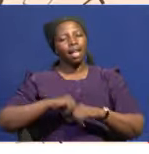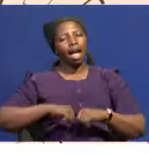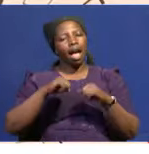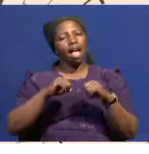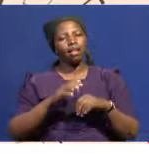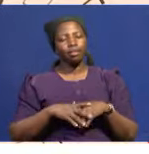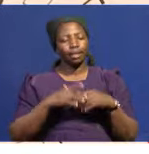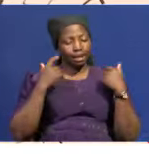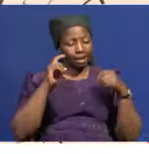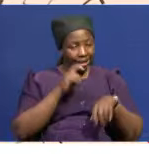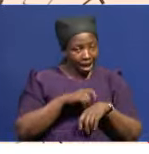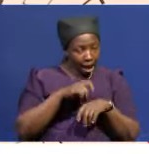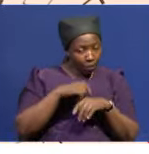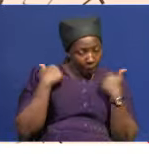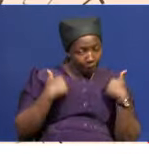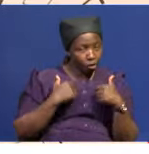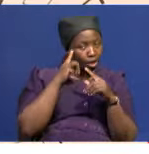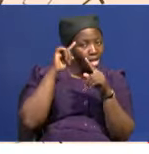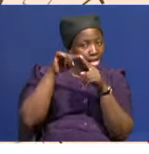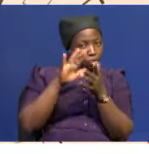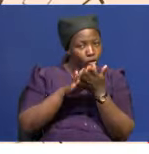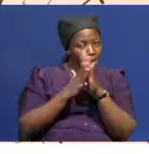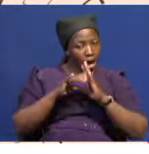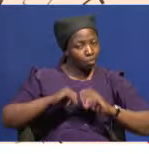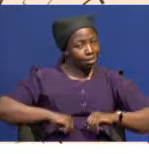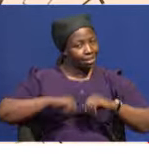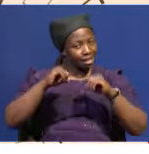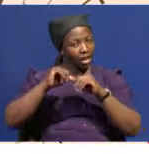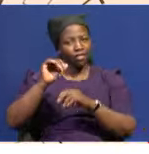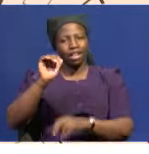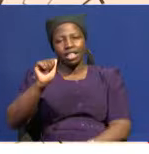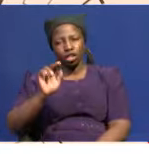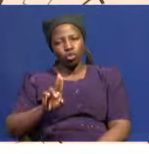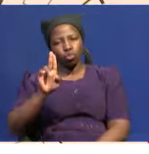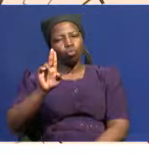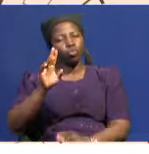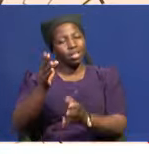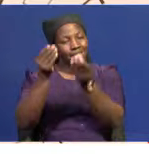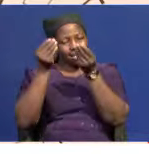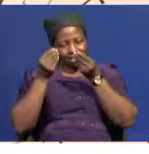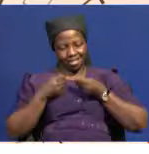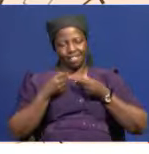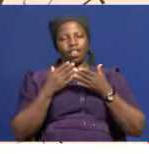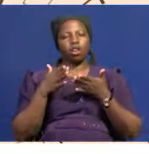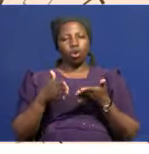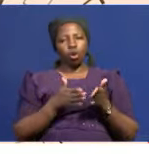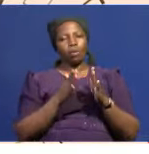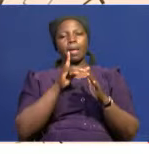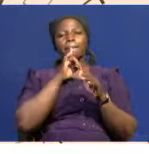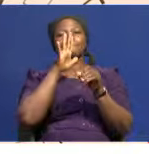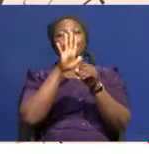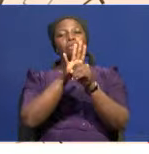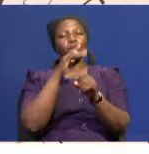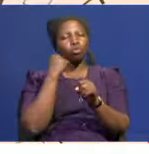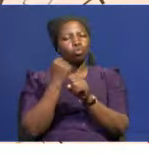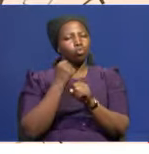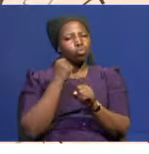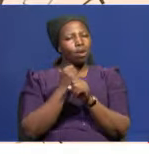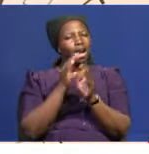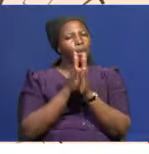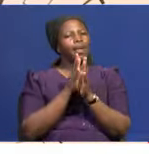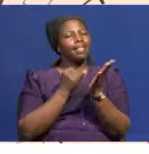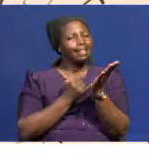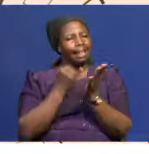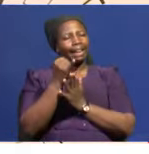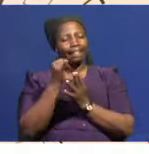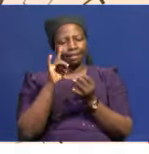African Union, given the opportunity, I pledge to lead with integrity,